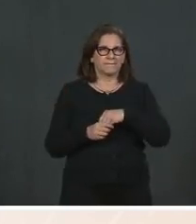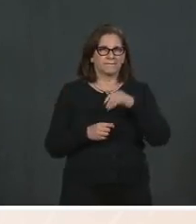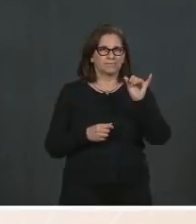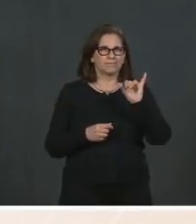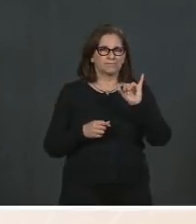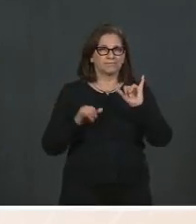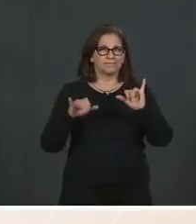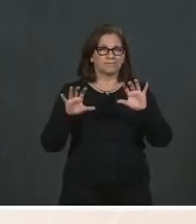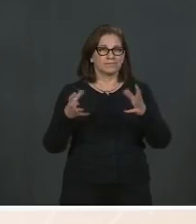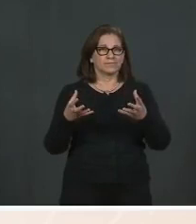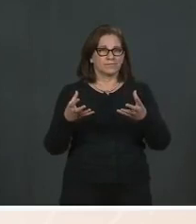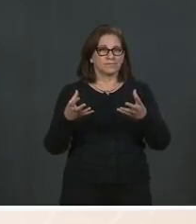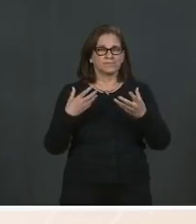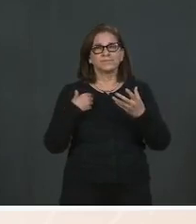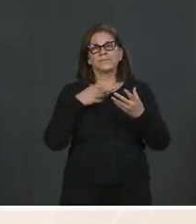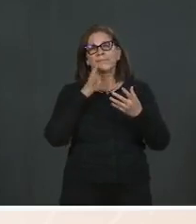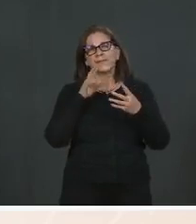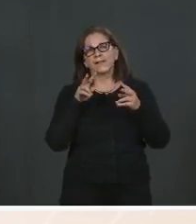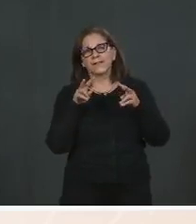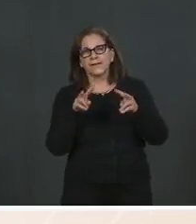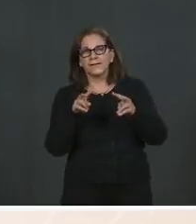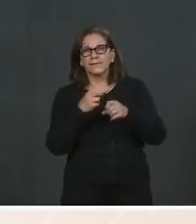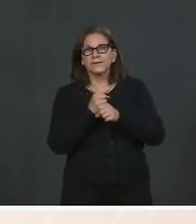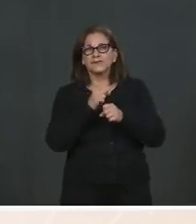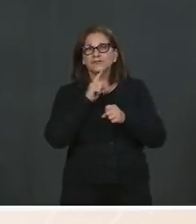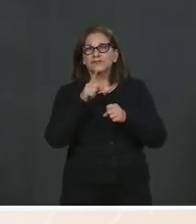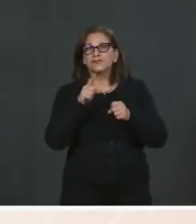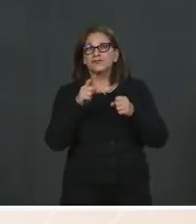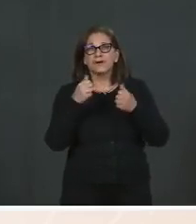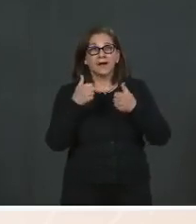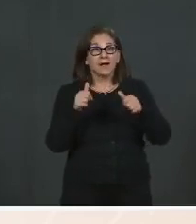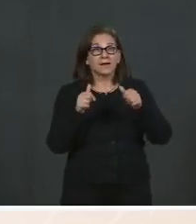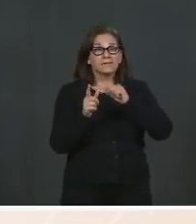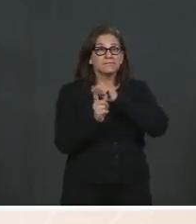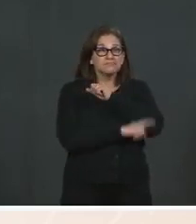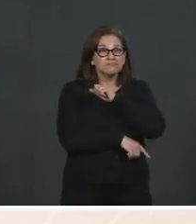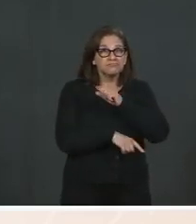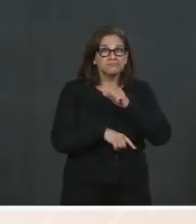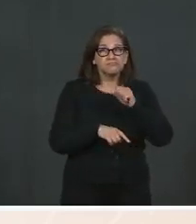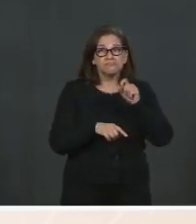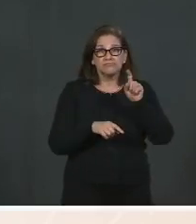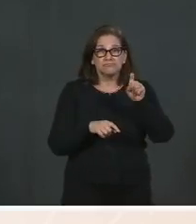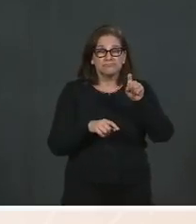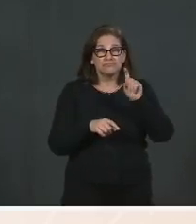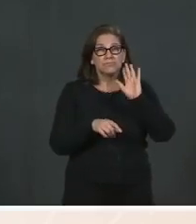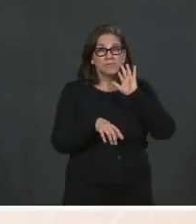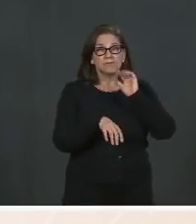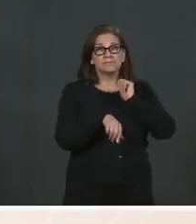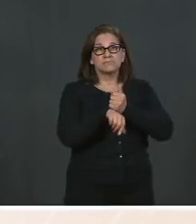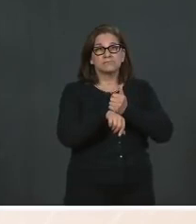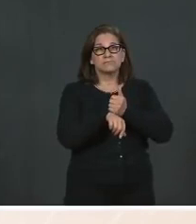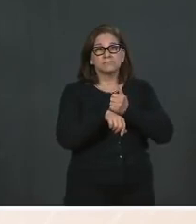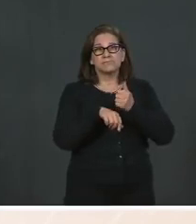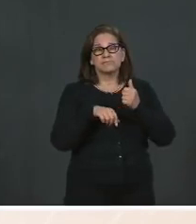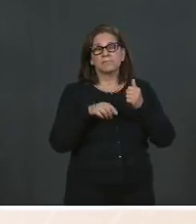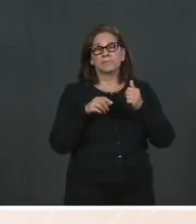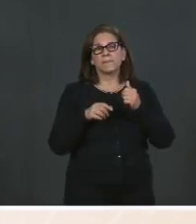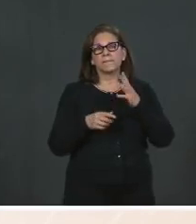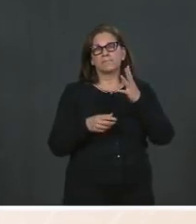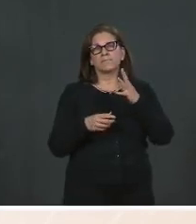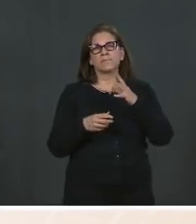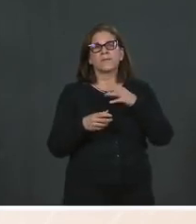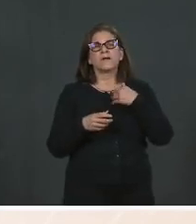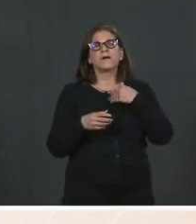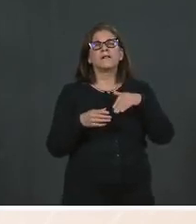ensure that any sanctions that need to be implemented would be as it relates to this package. But we haven't looked at the